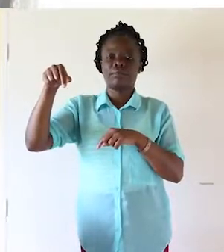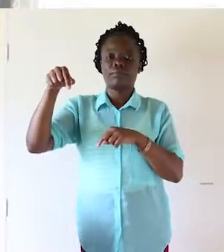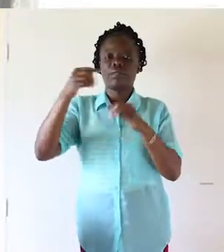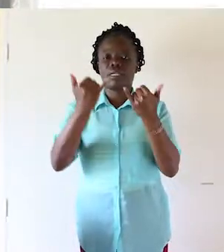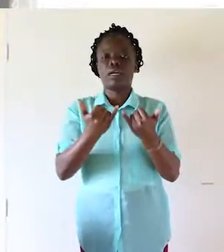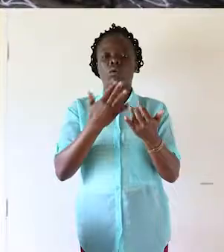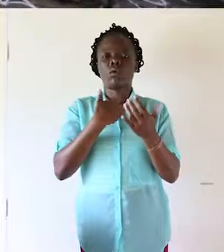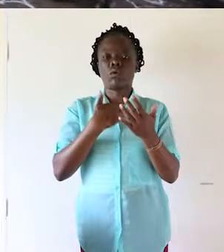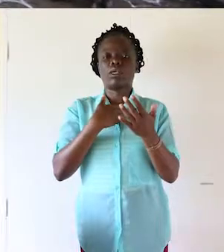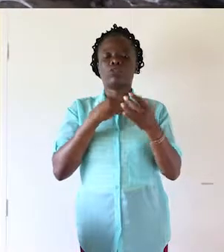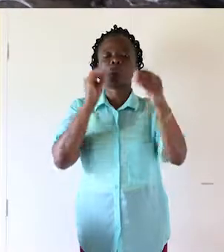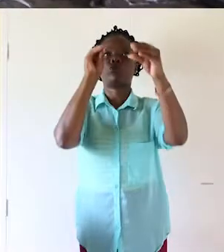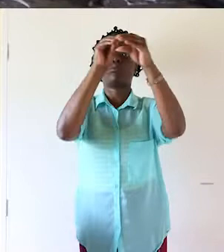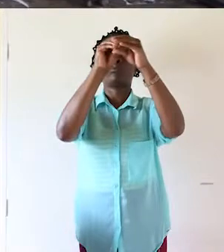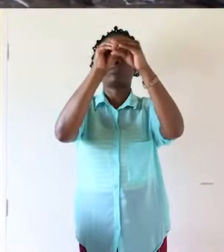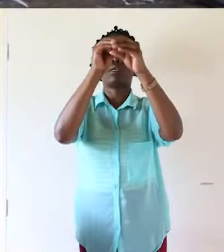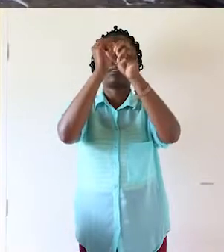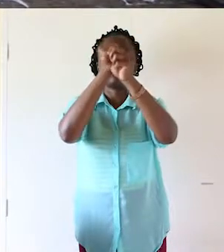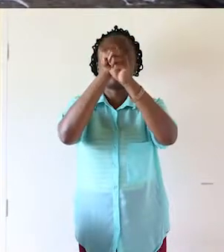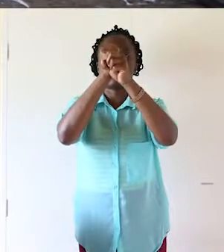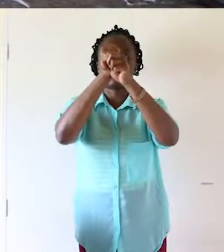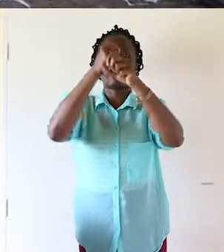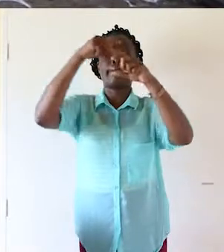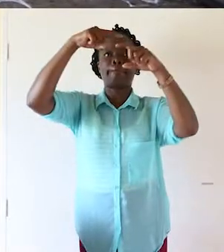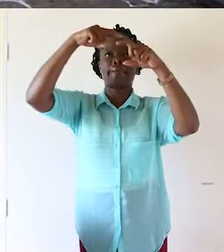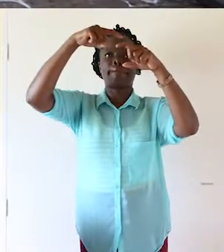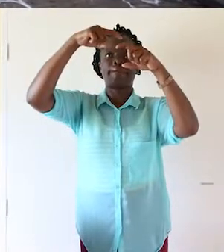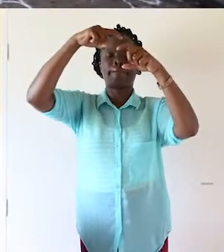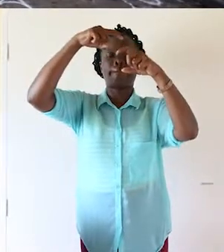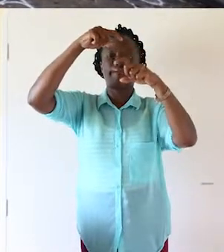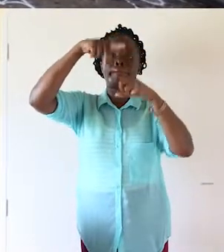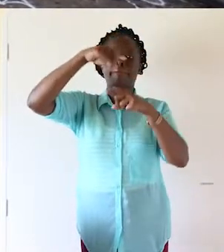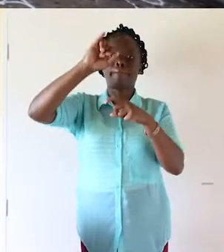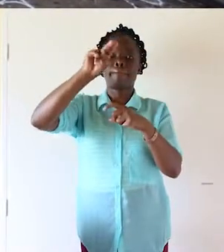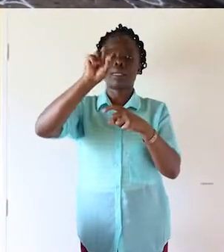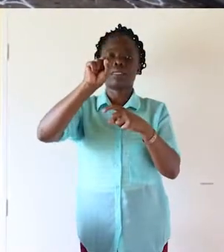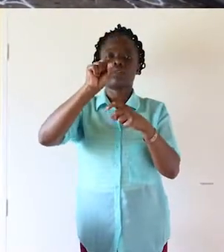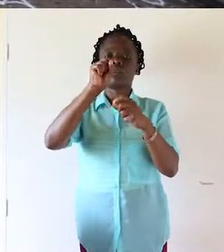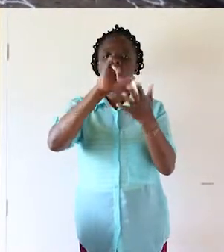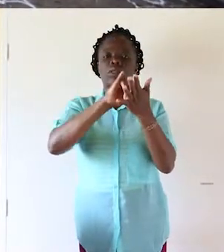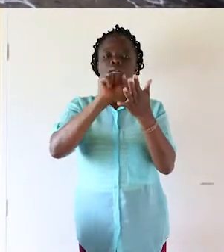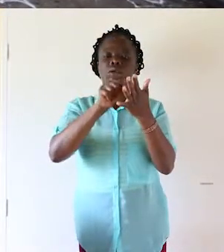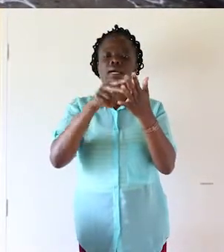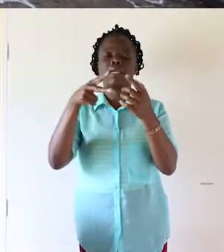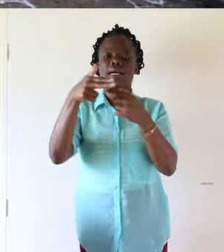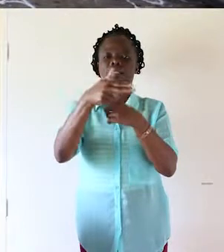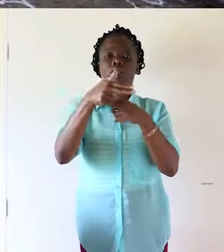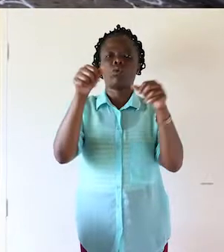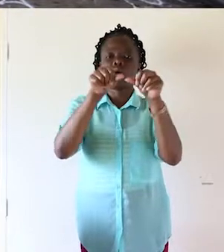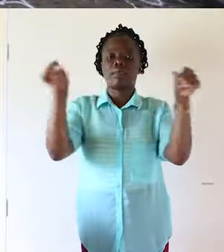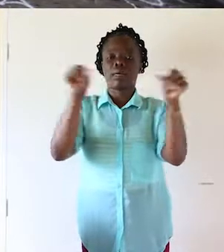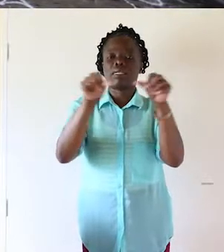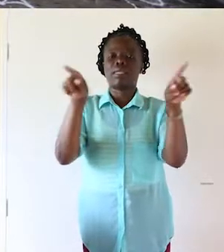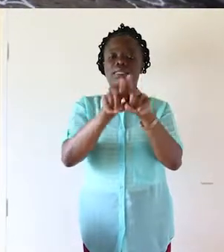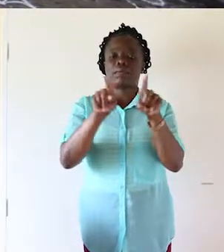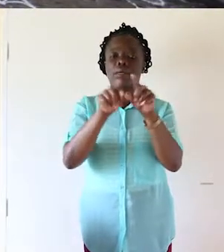Now we want to put the workpiece onto the vise so that we cut. We measure